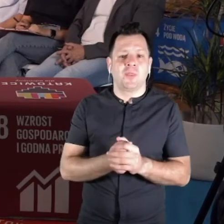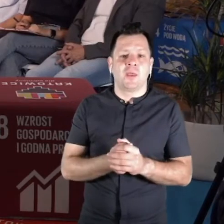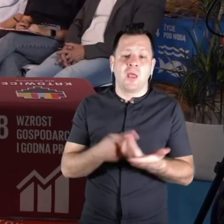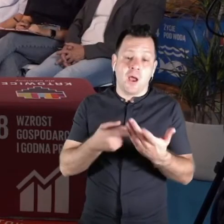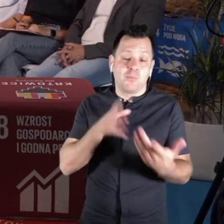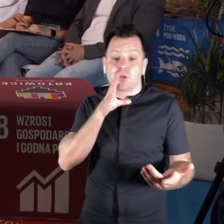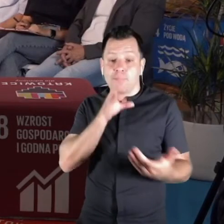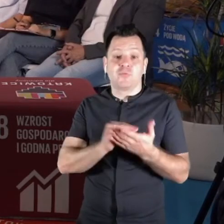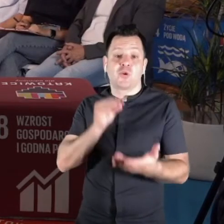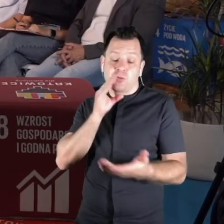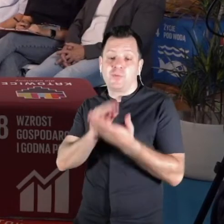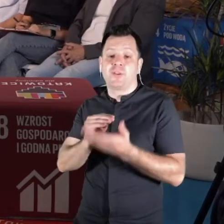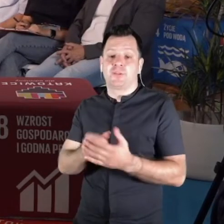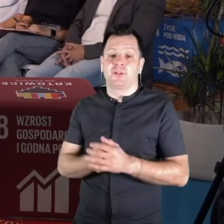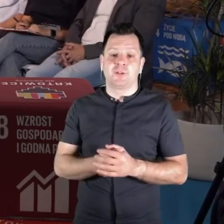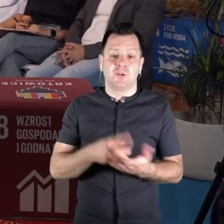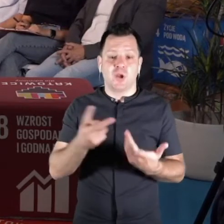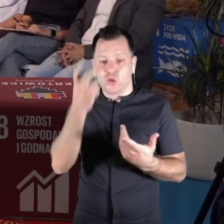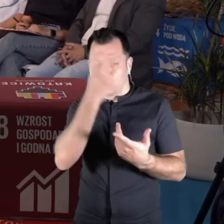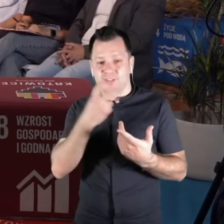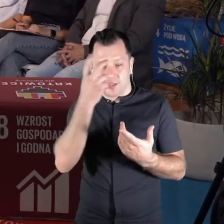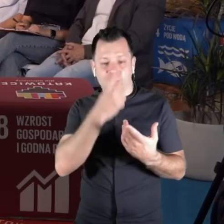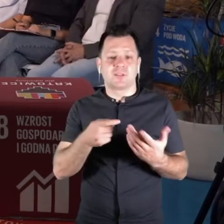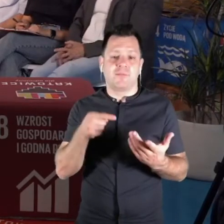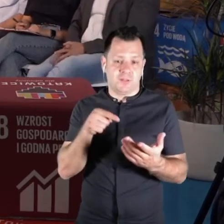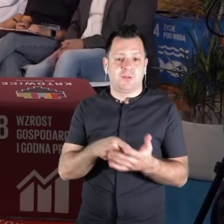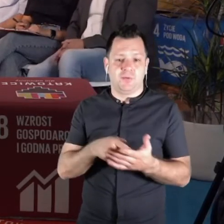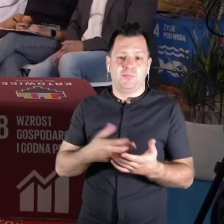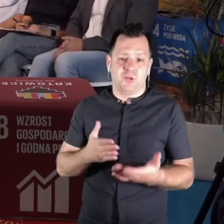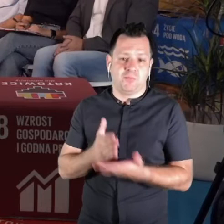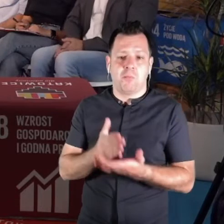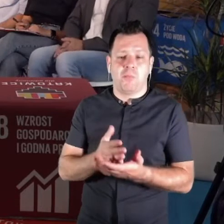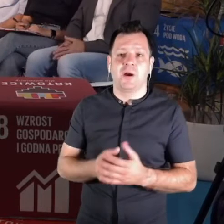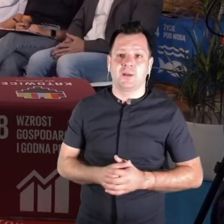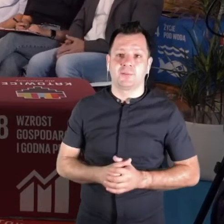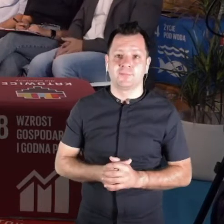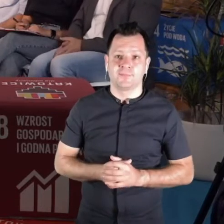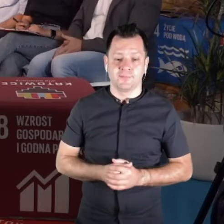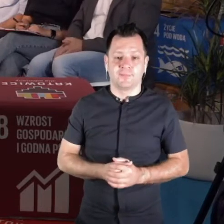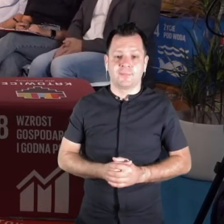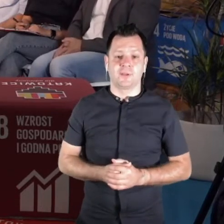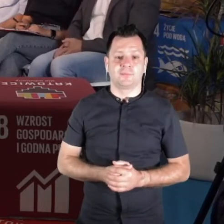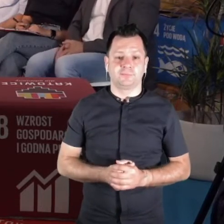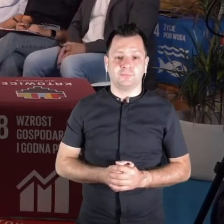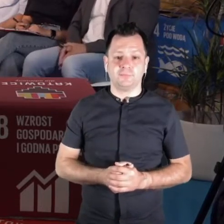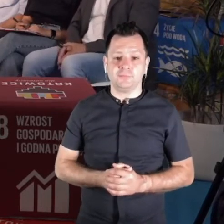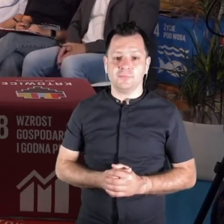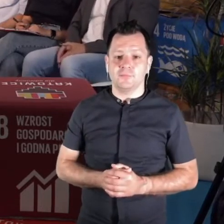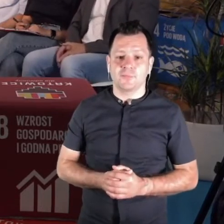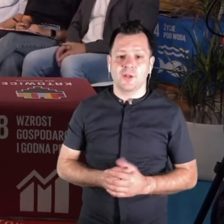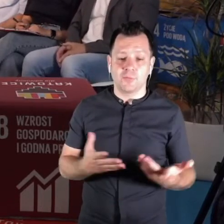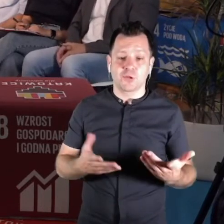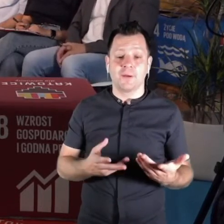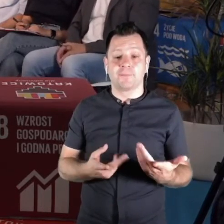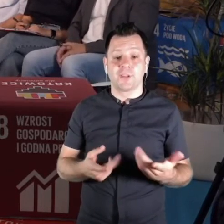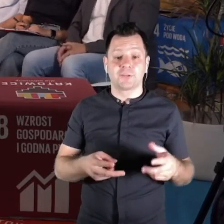like working together with the people to find solutions for the people. And this is also very